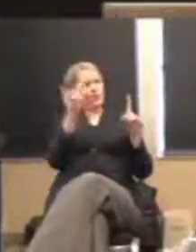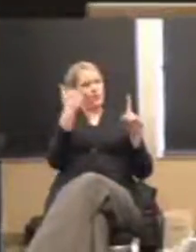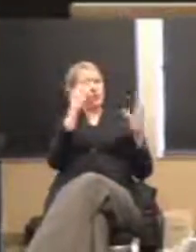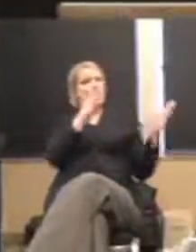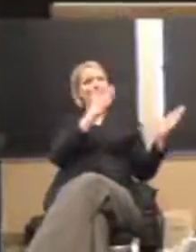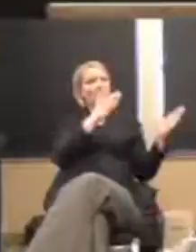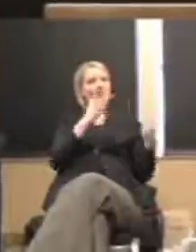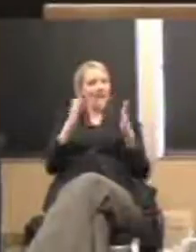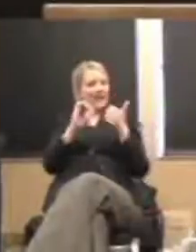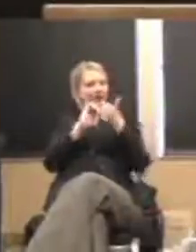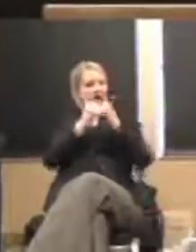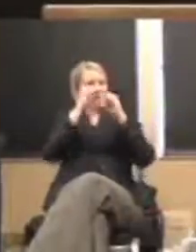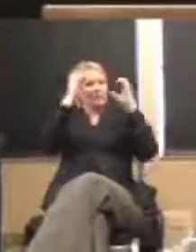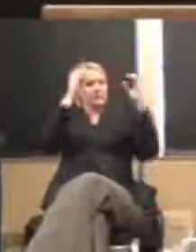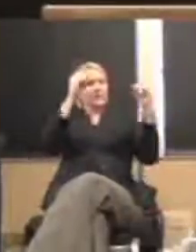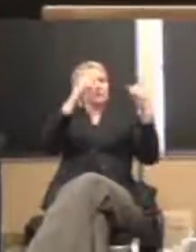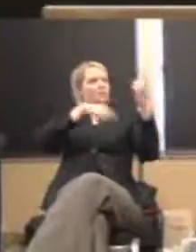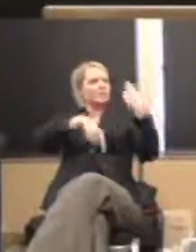instruction?